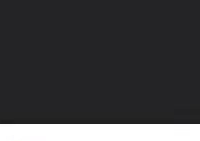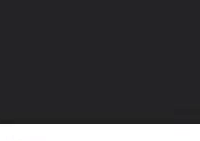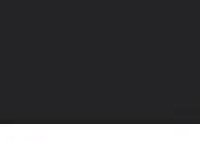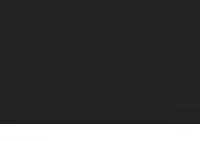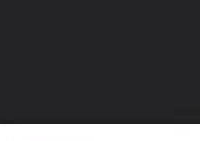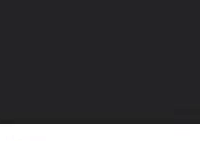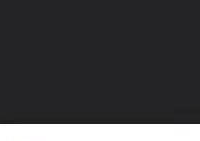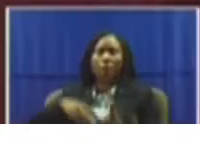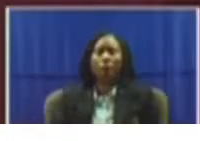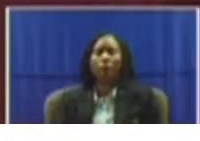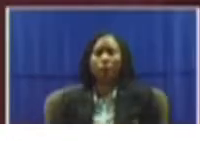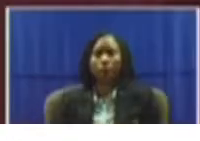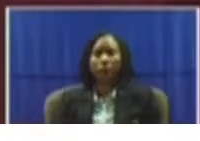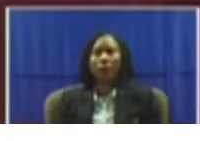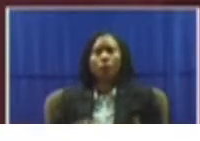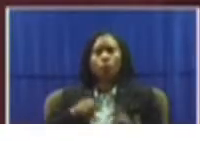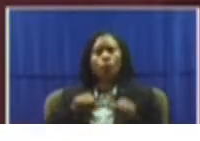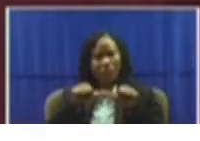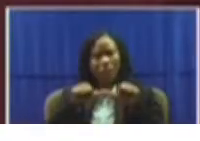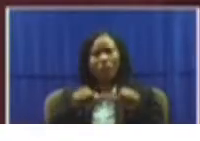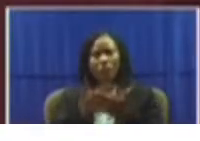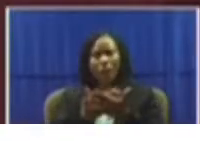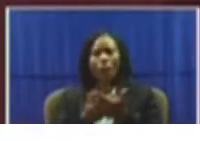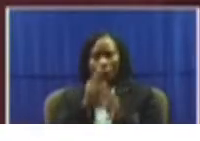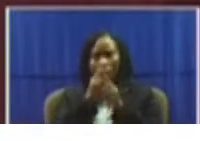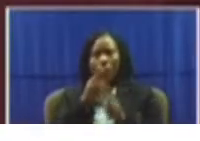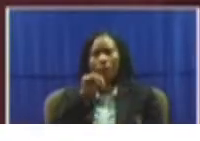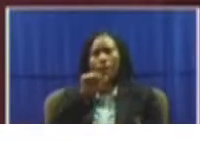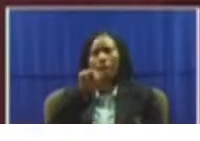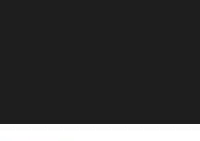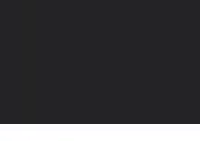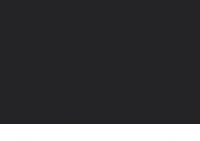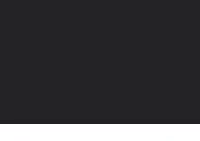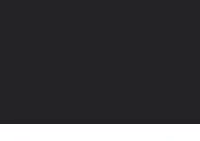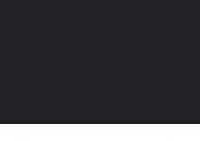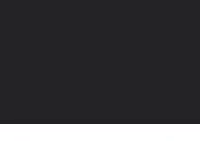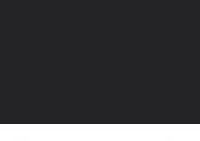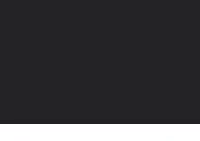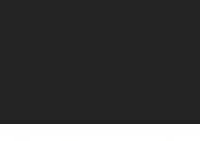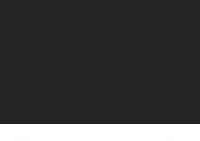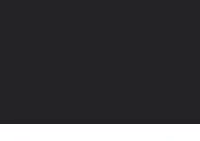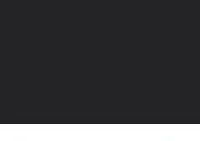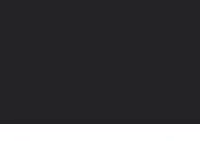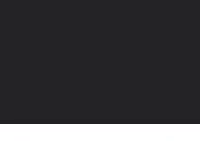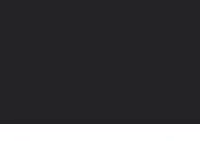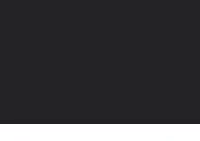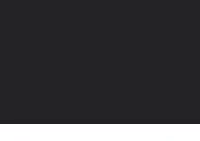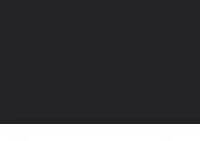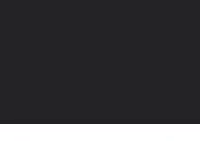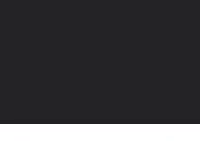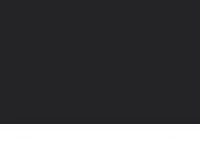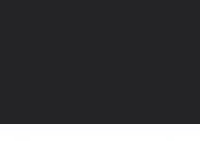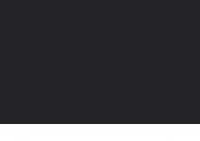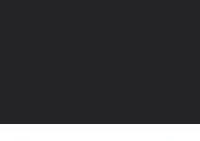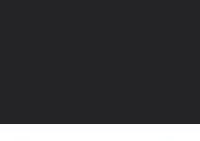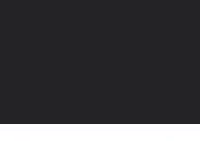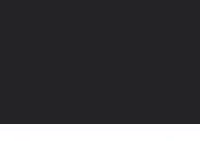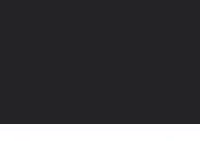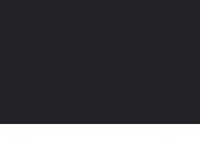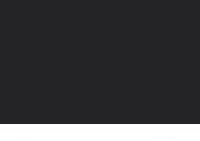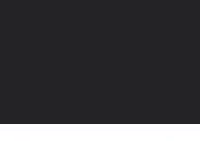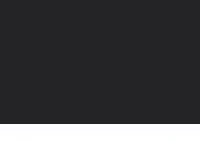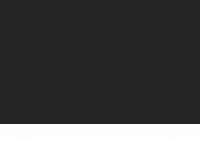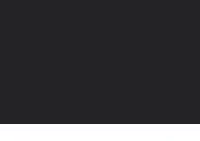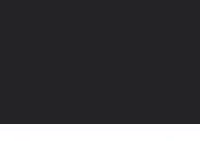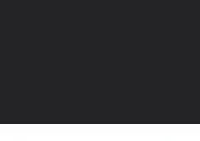You may proceed, Honorable Makhau. Thank you very much, Speaker. We are sitting with a directionless cabinet